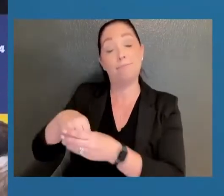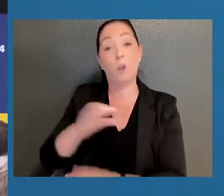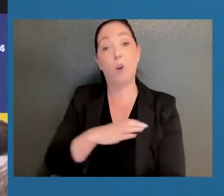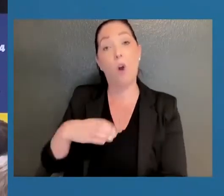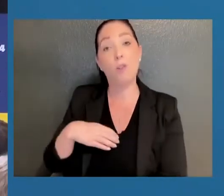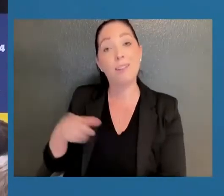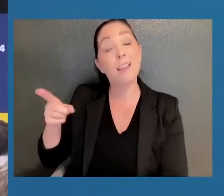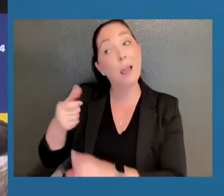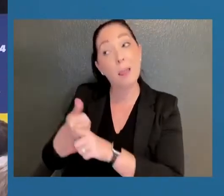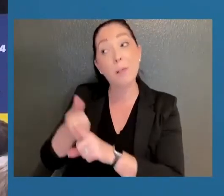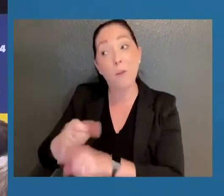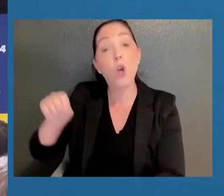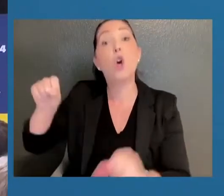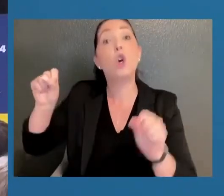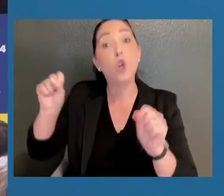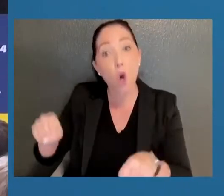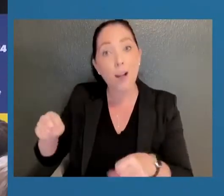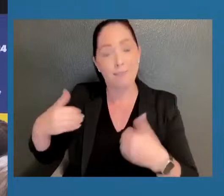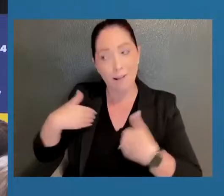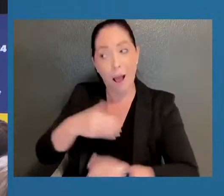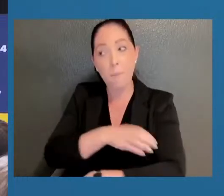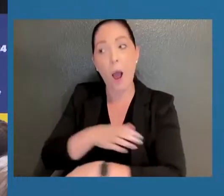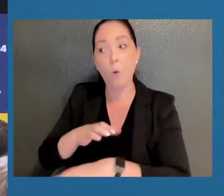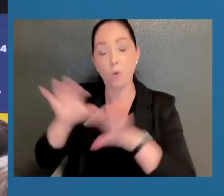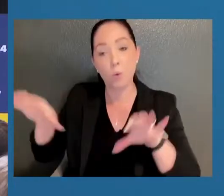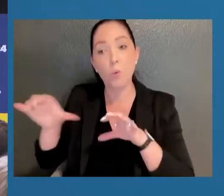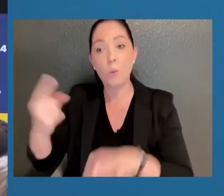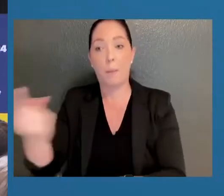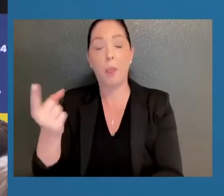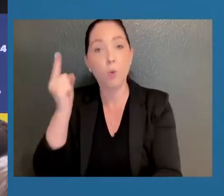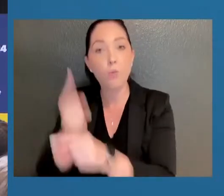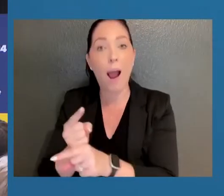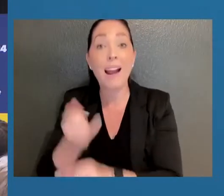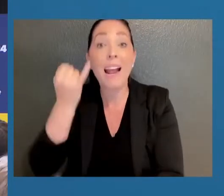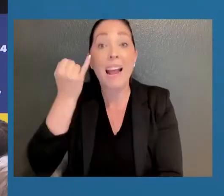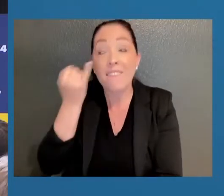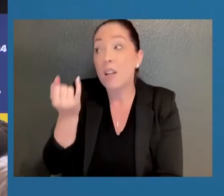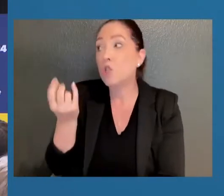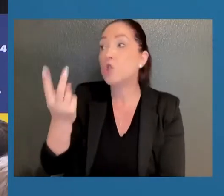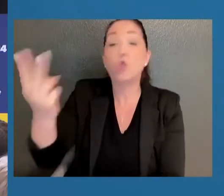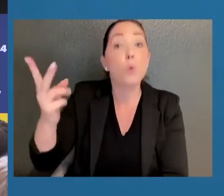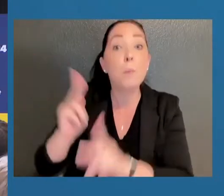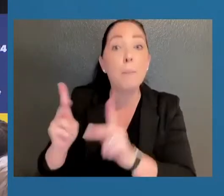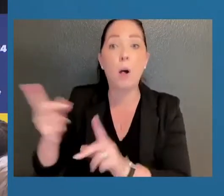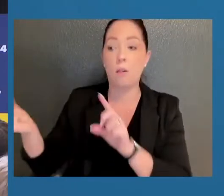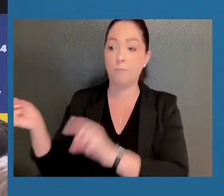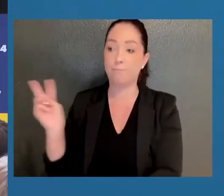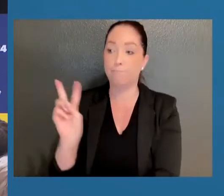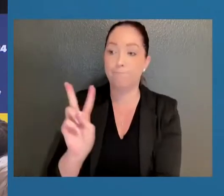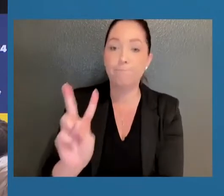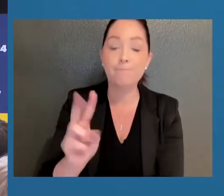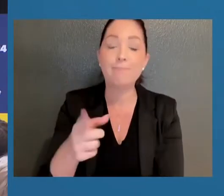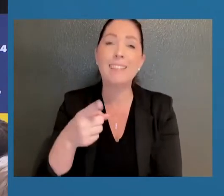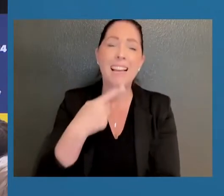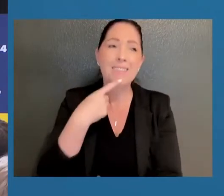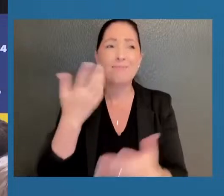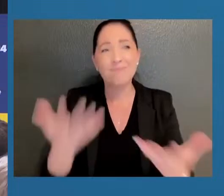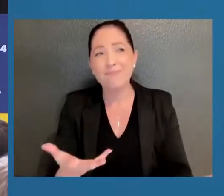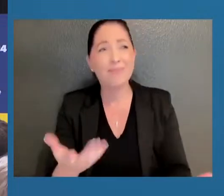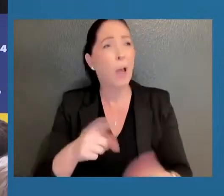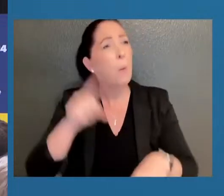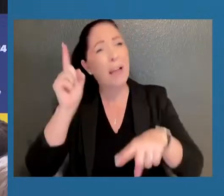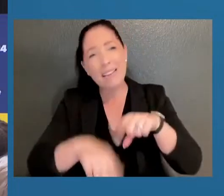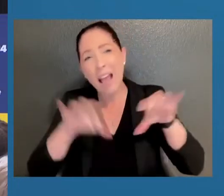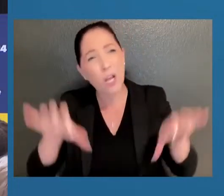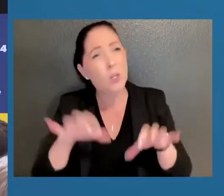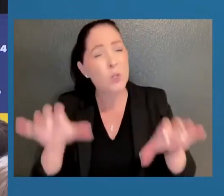was right. If any one of them, 2 of them walked together into the Speaker's office and said, you know what, we just can't do that to our